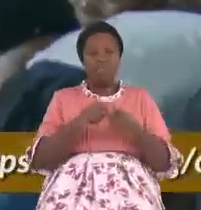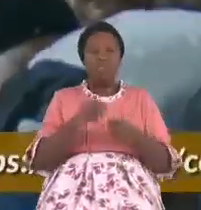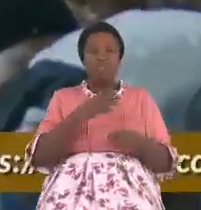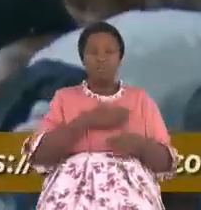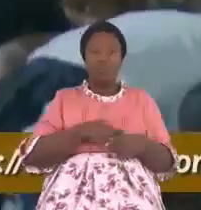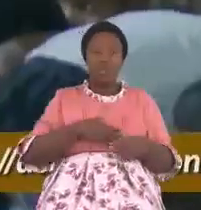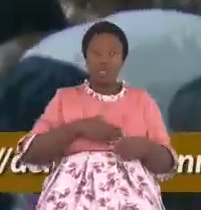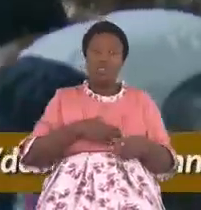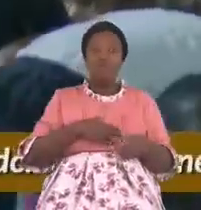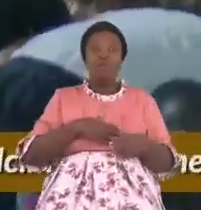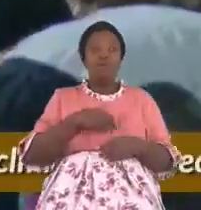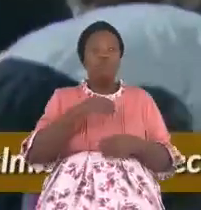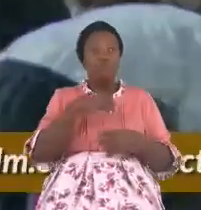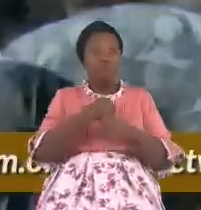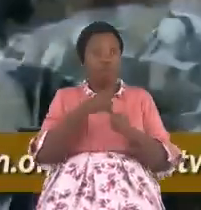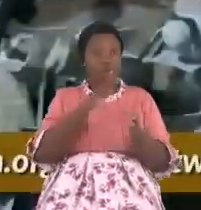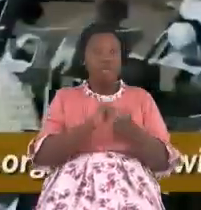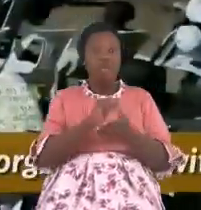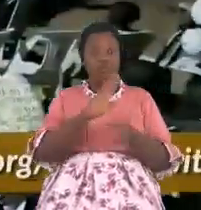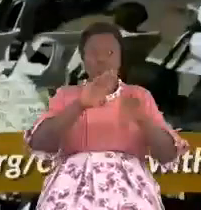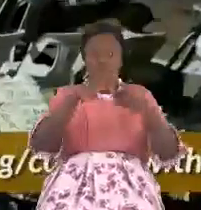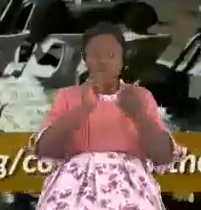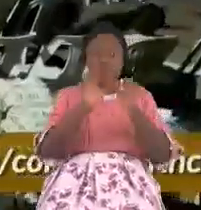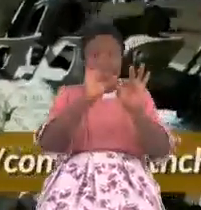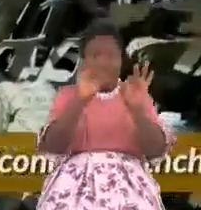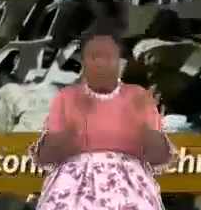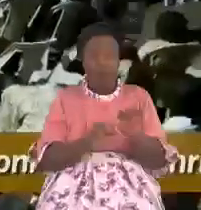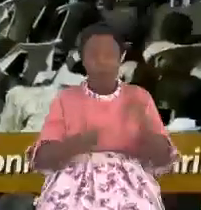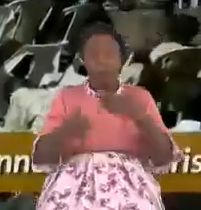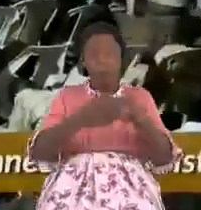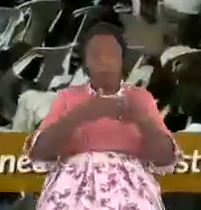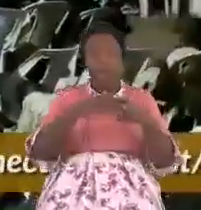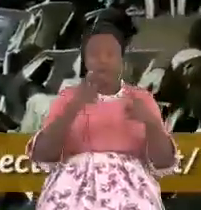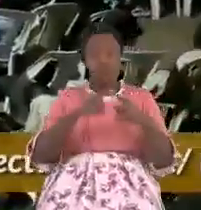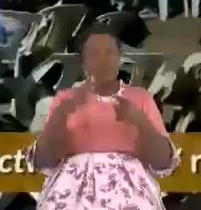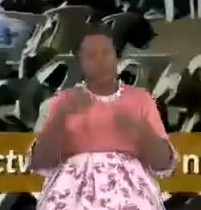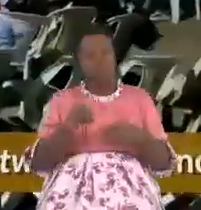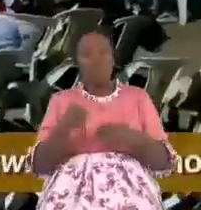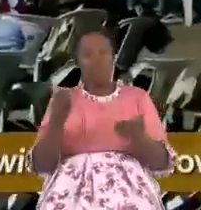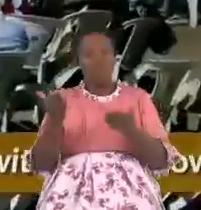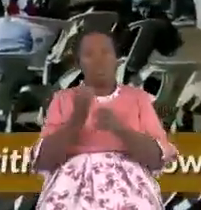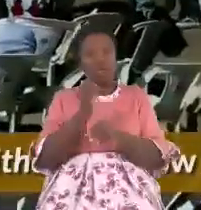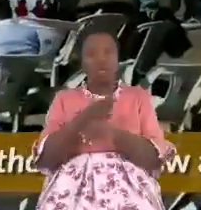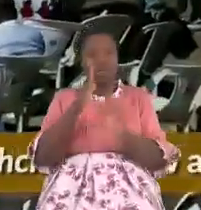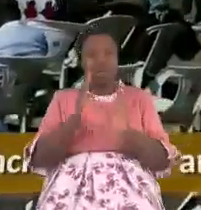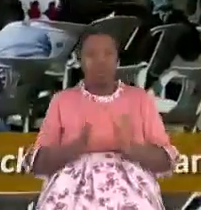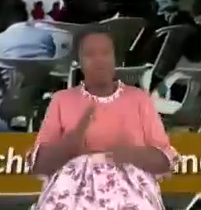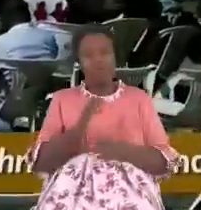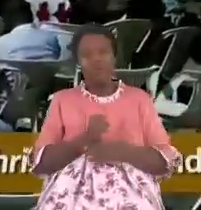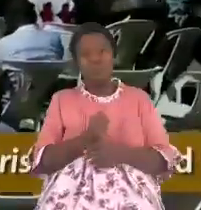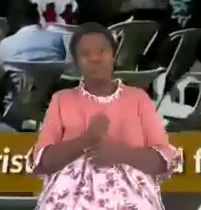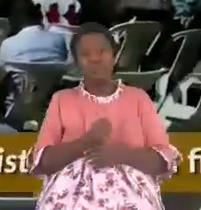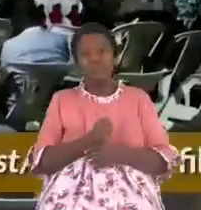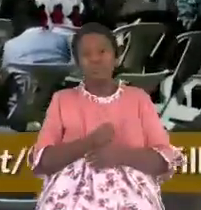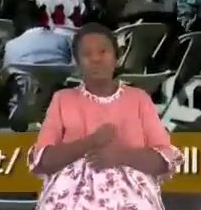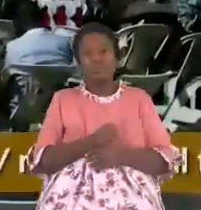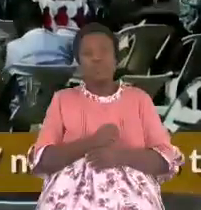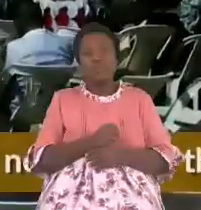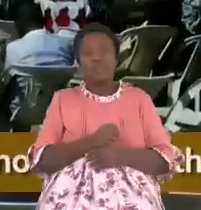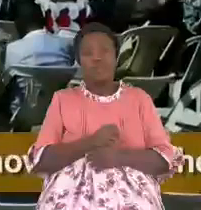important every one of them is important attend to